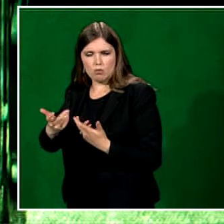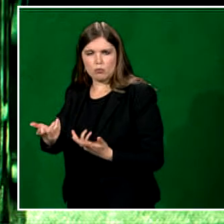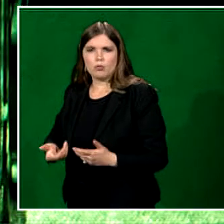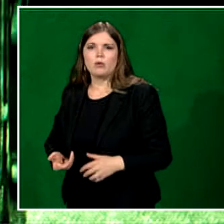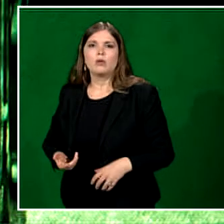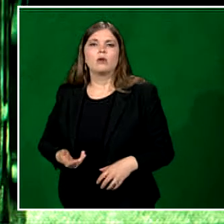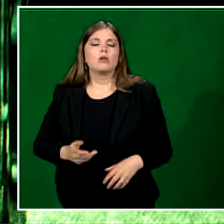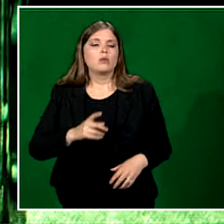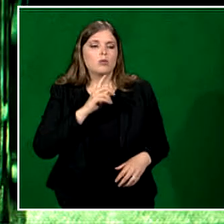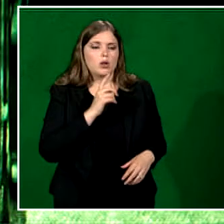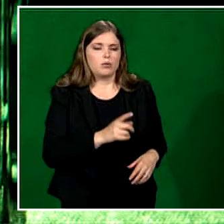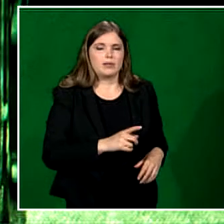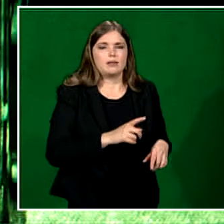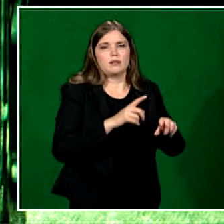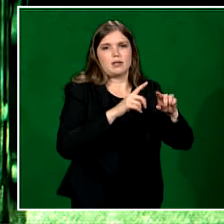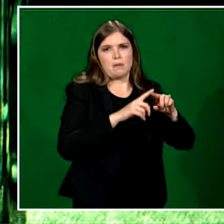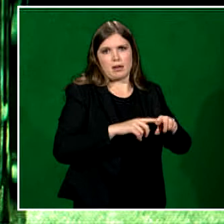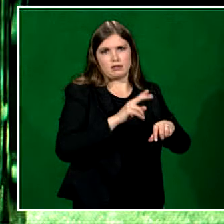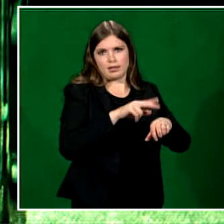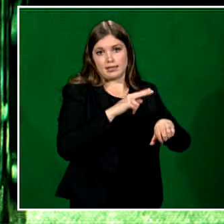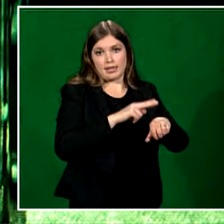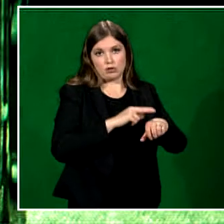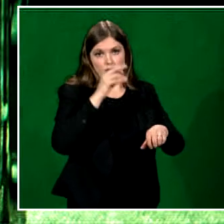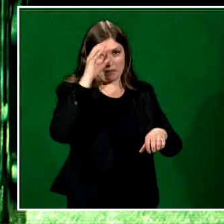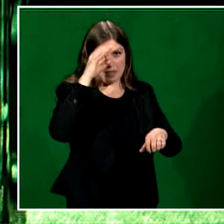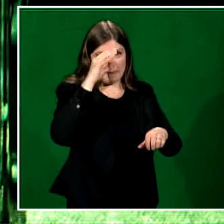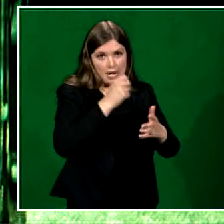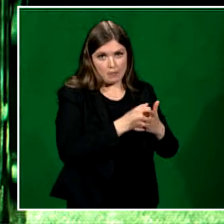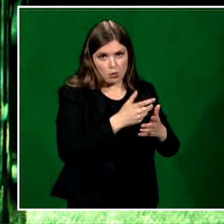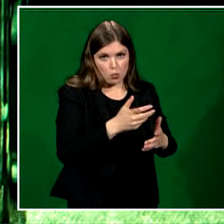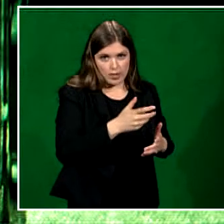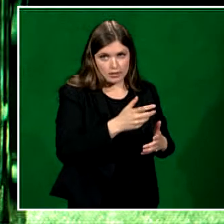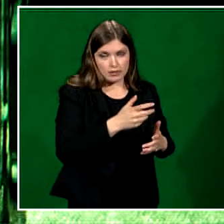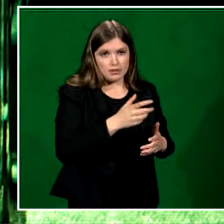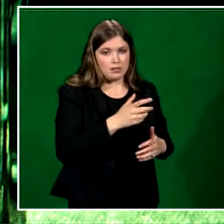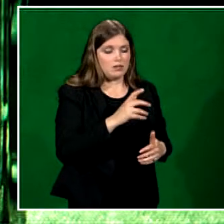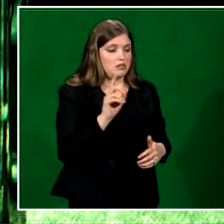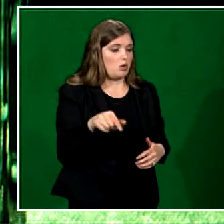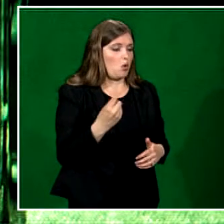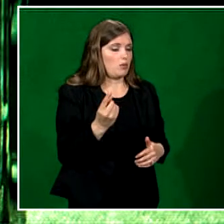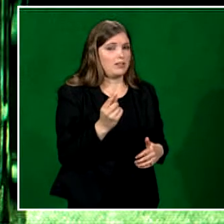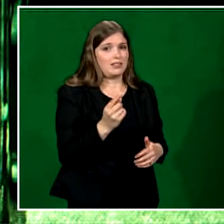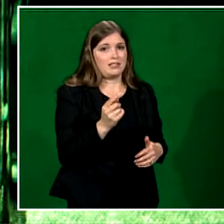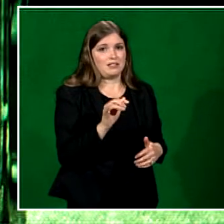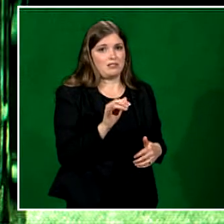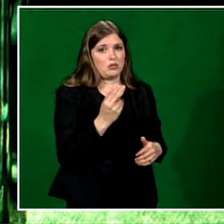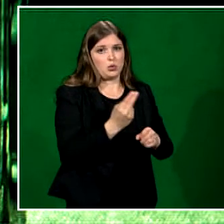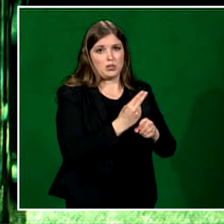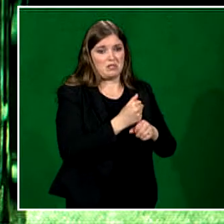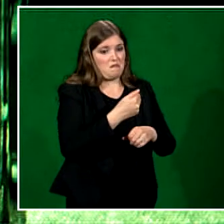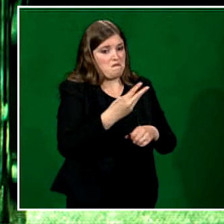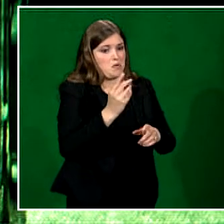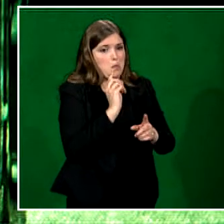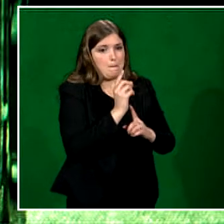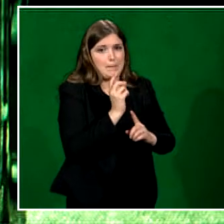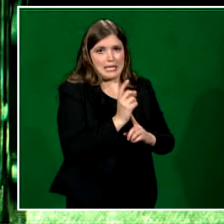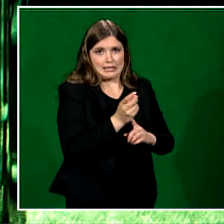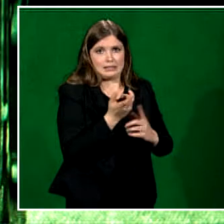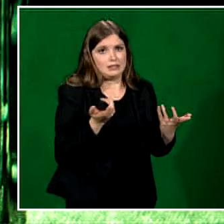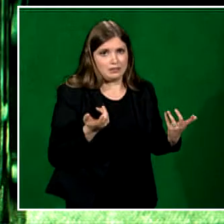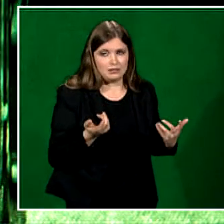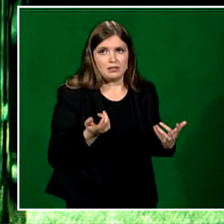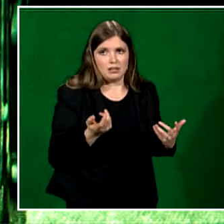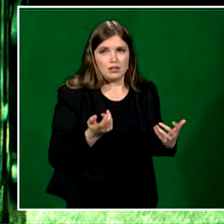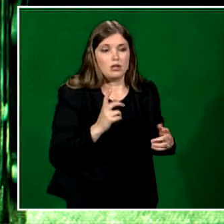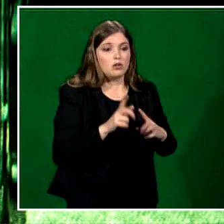Okay, depending on the nature of the pineapple waste, it takes only 30 minutes to complete the pyrolysis. When we compare it to